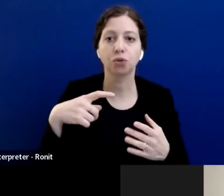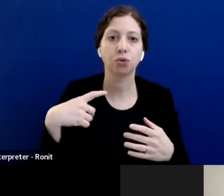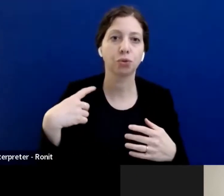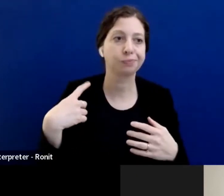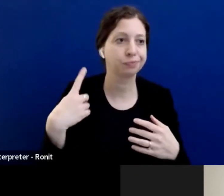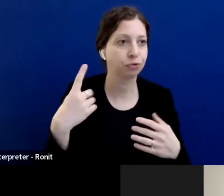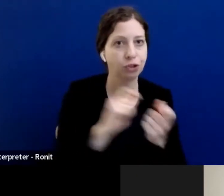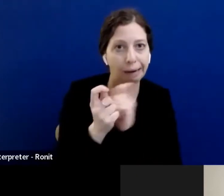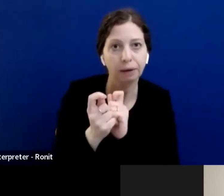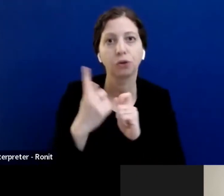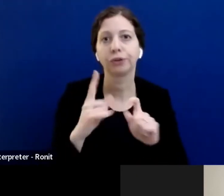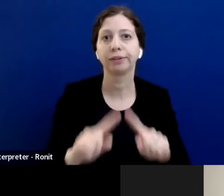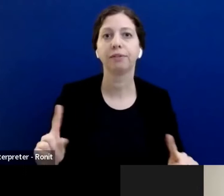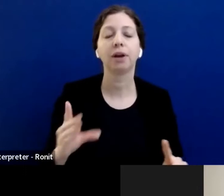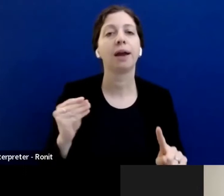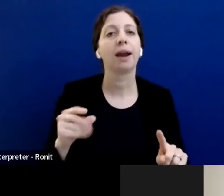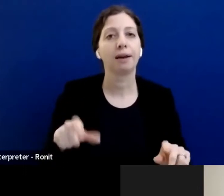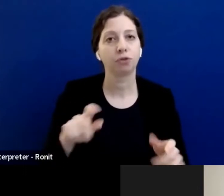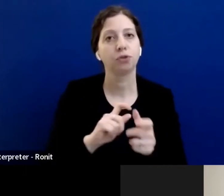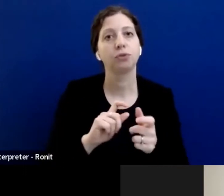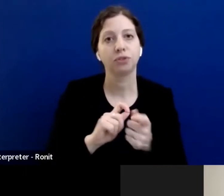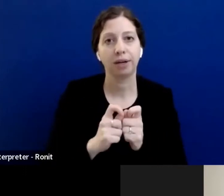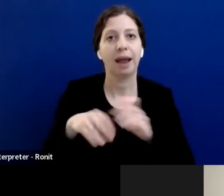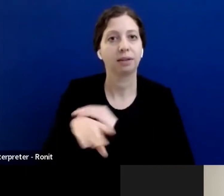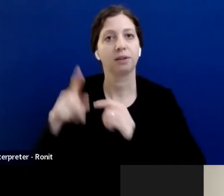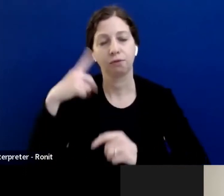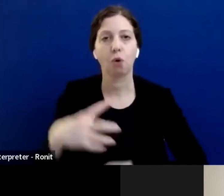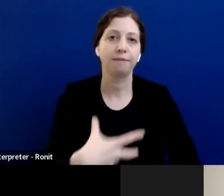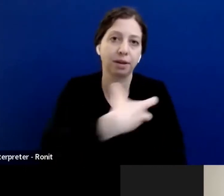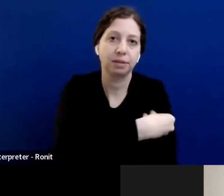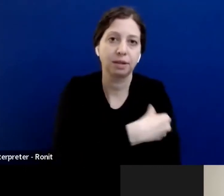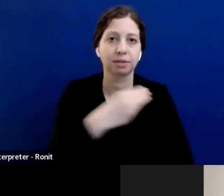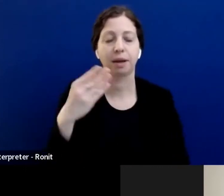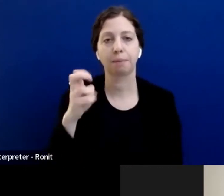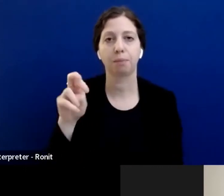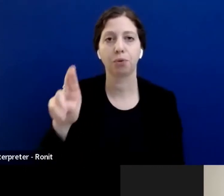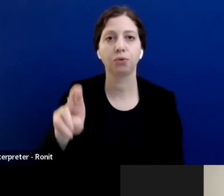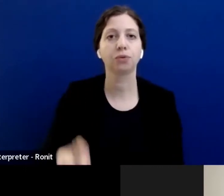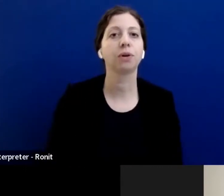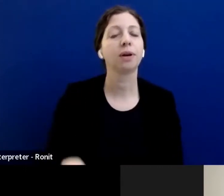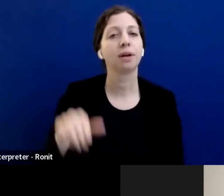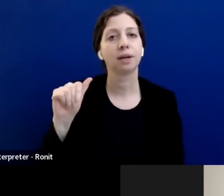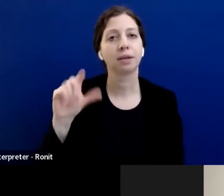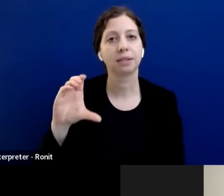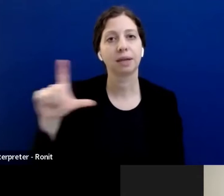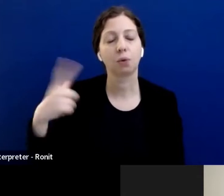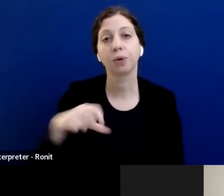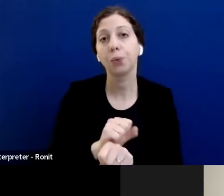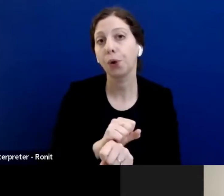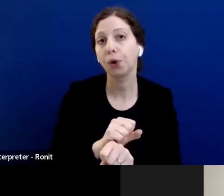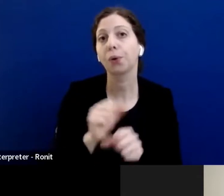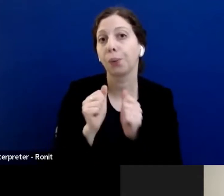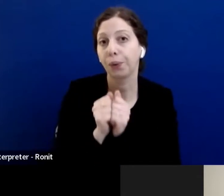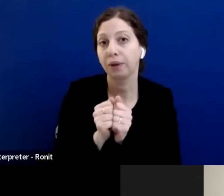has been able to access vaccinations and boosters. At ACL, we have worked alongside you to help